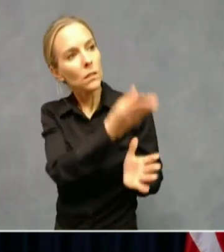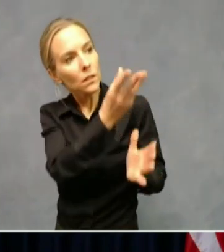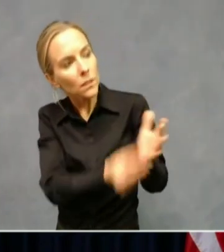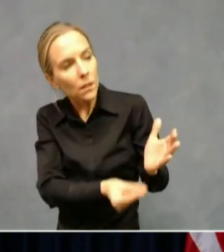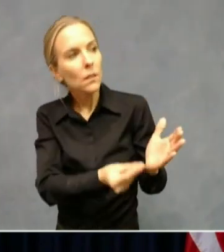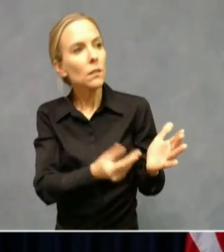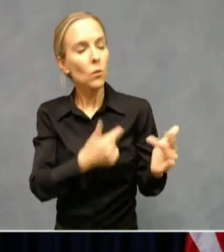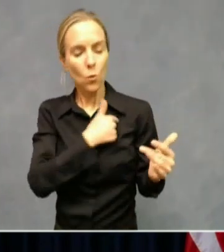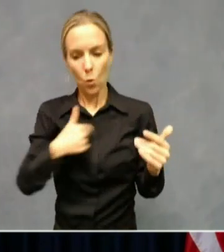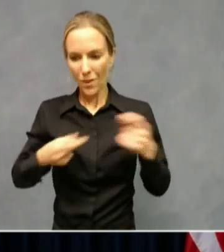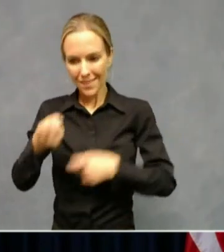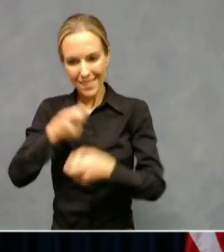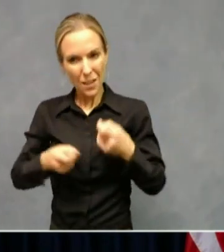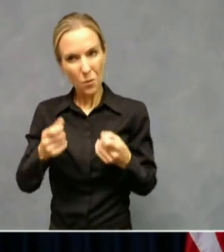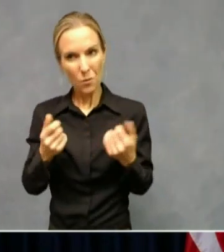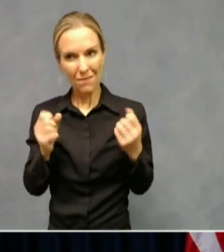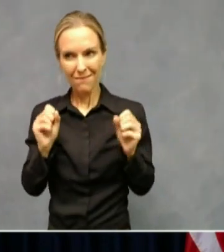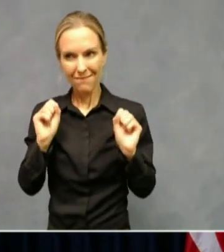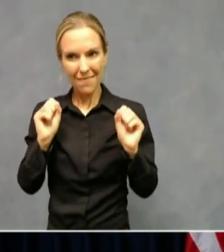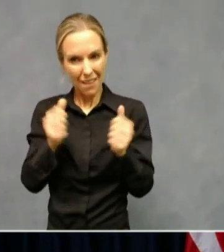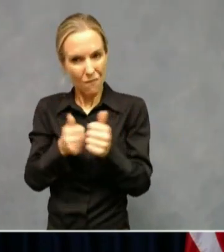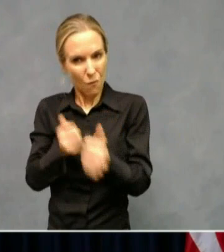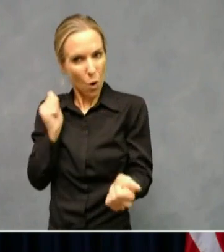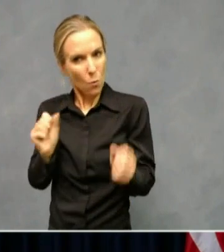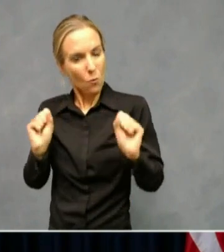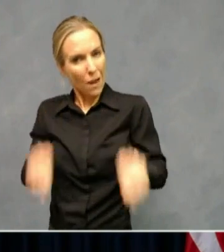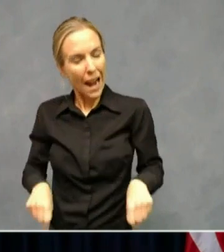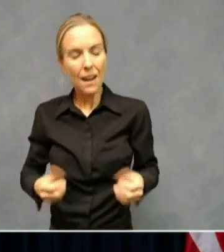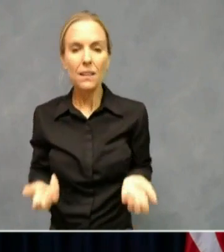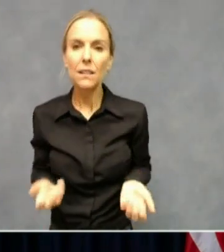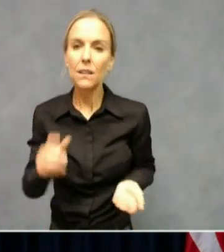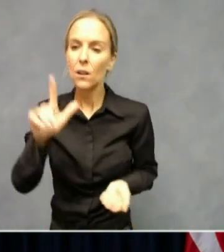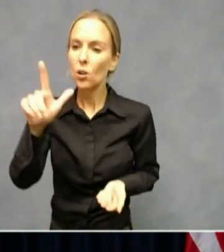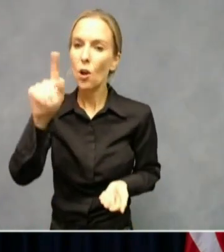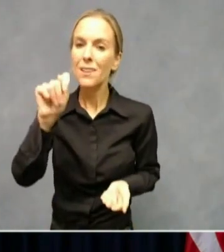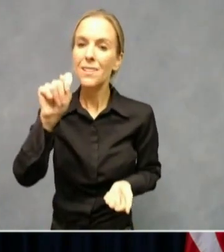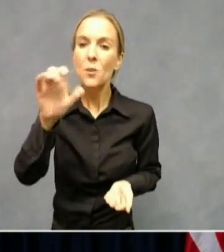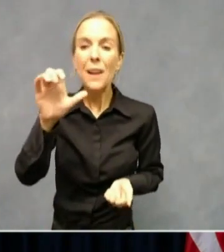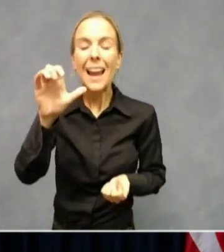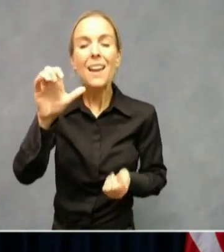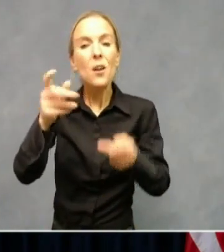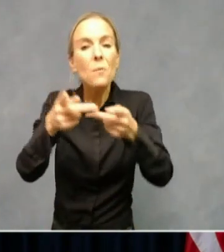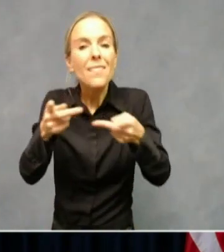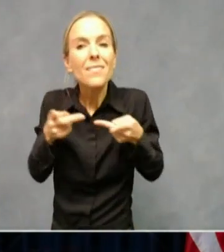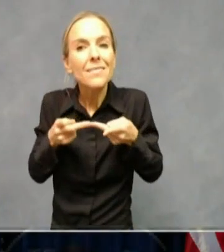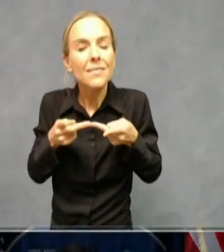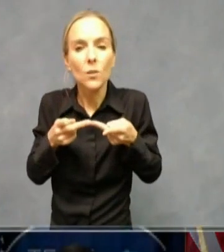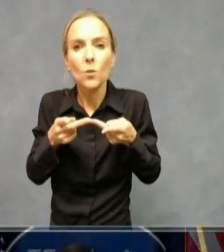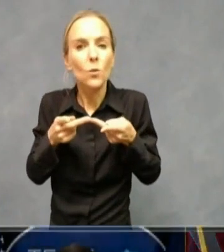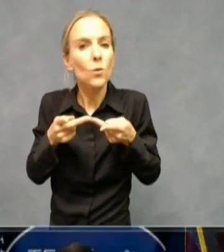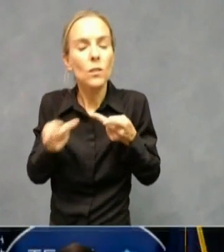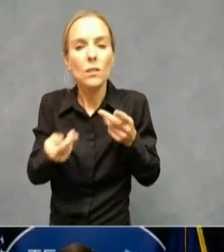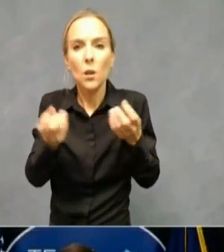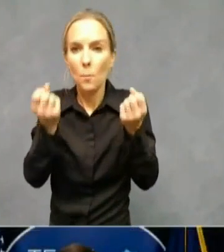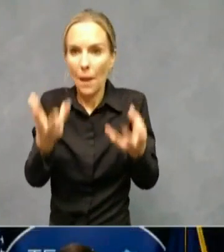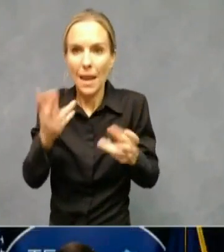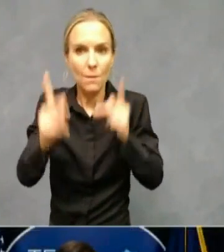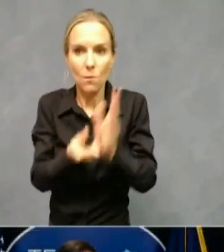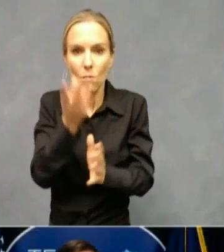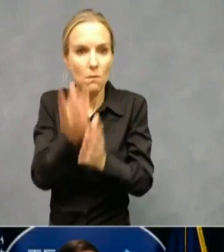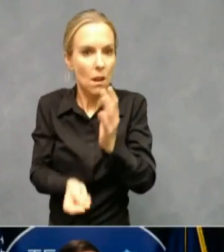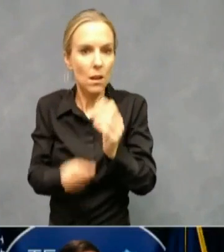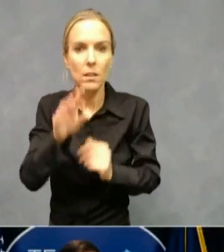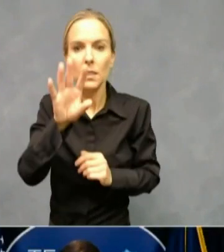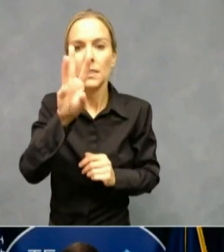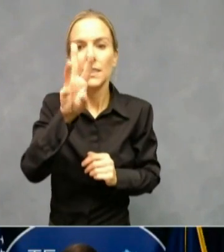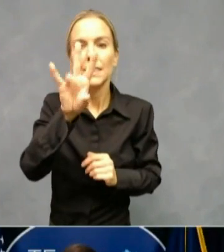avoidable loss. Long-term care facilities where so much of this loss occurs, 57 new residents,